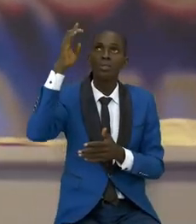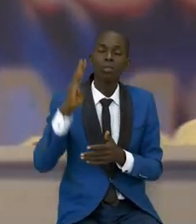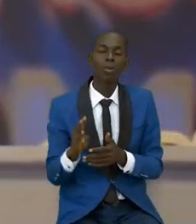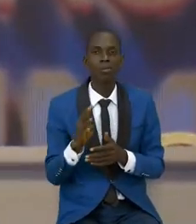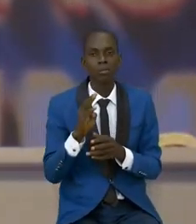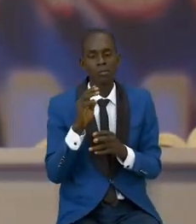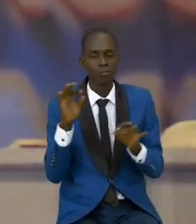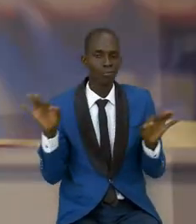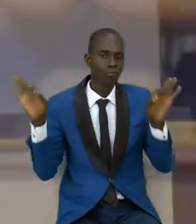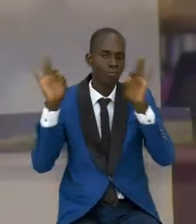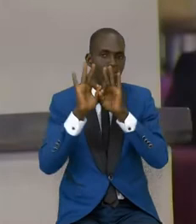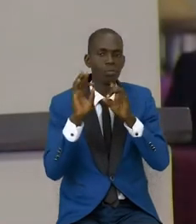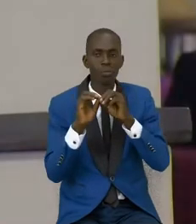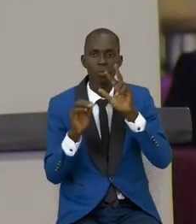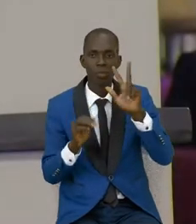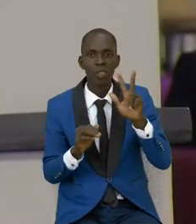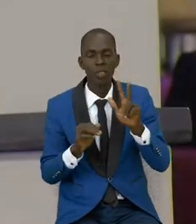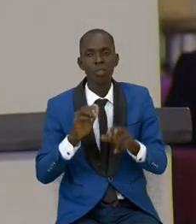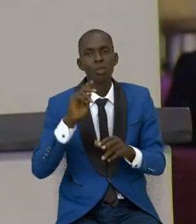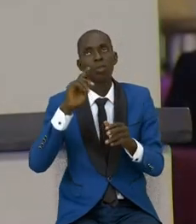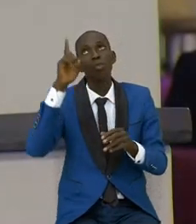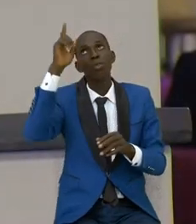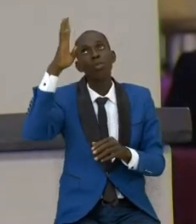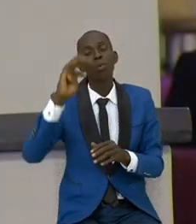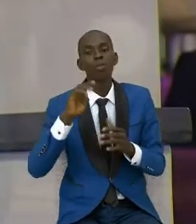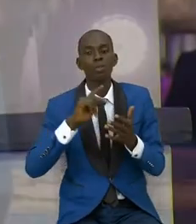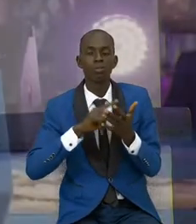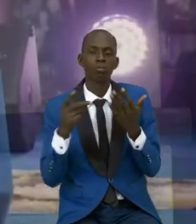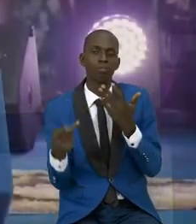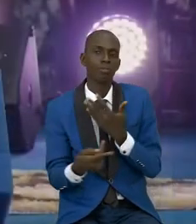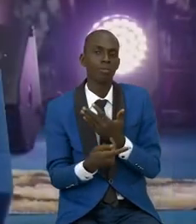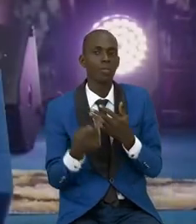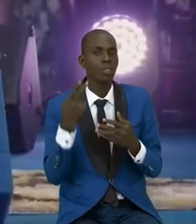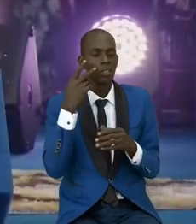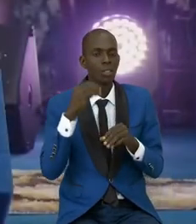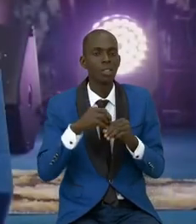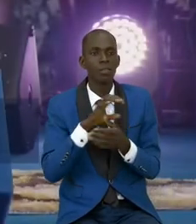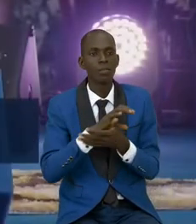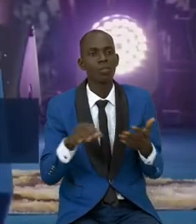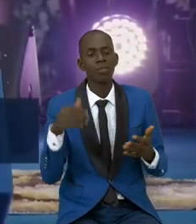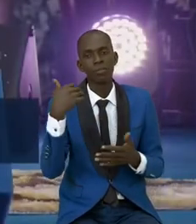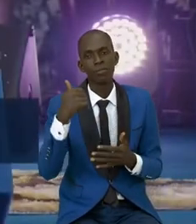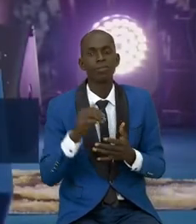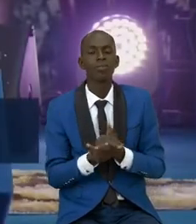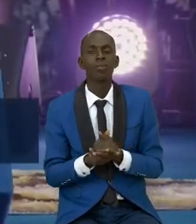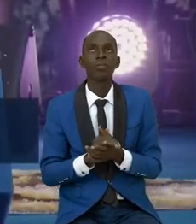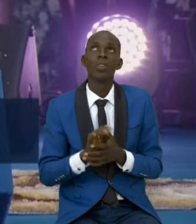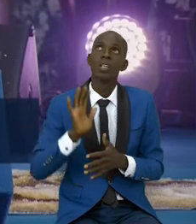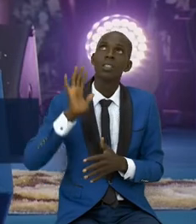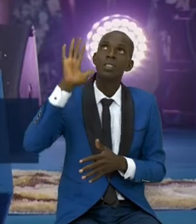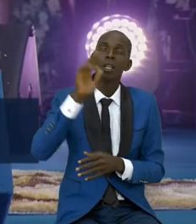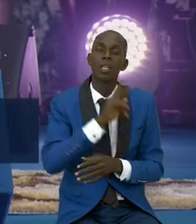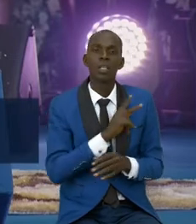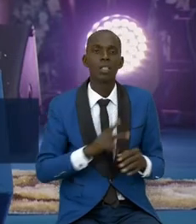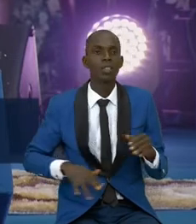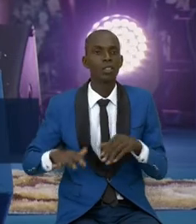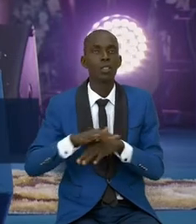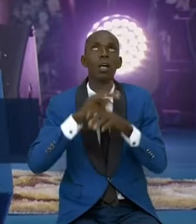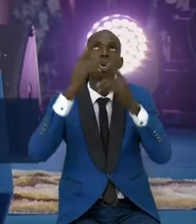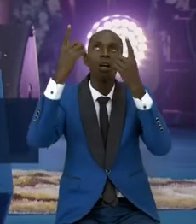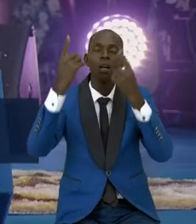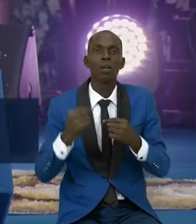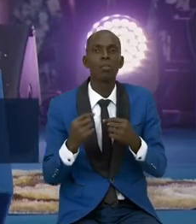three, God's program. That's in verse 10. It tells us, it says, thy kingdom come.